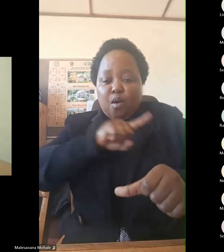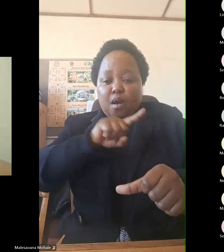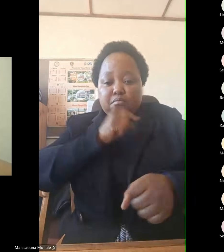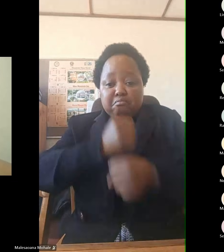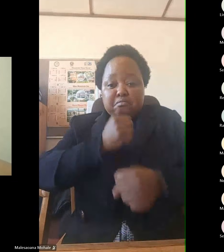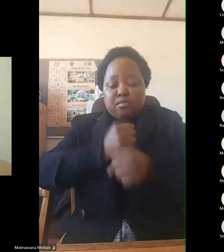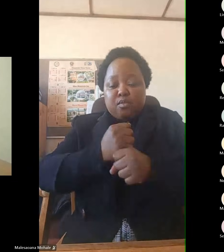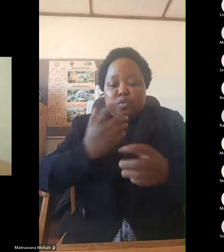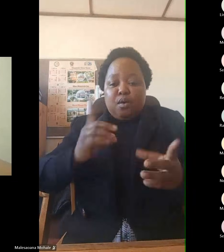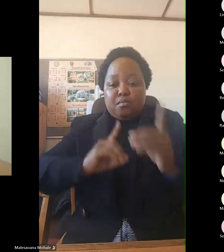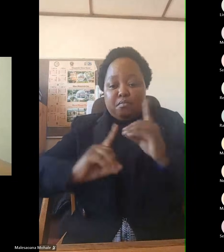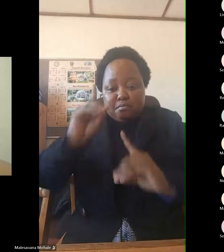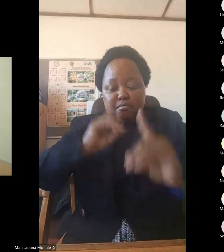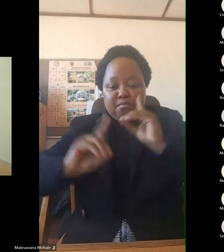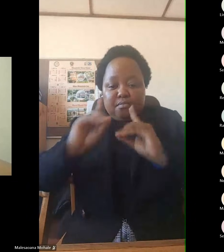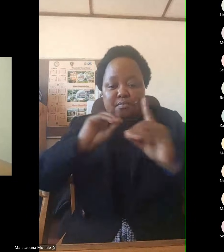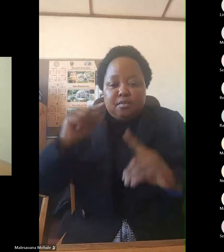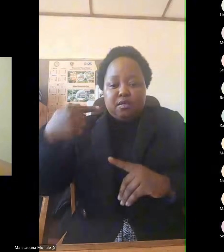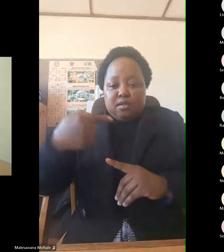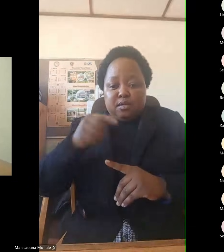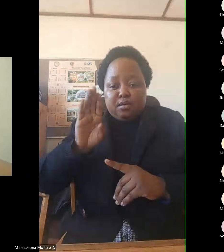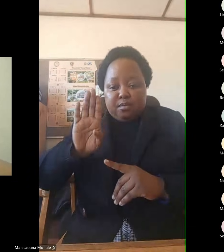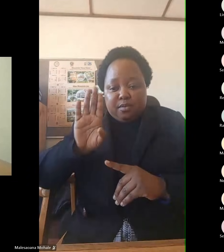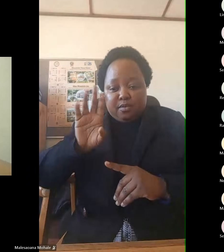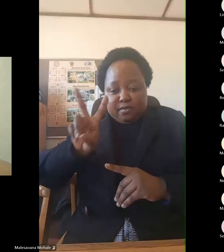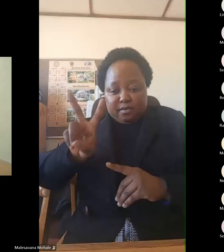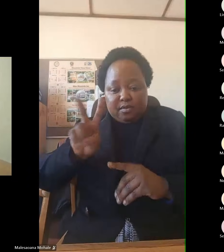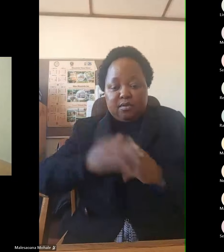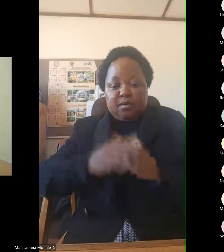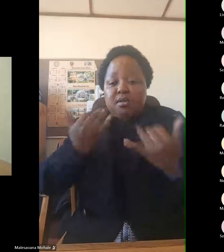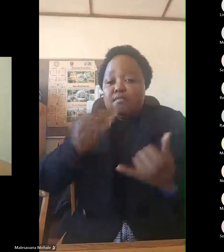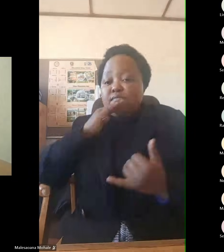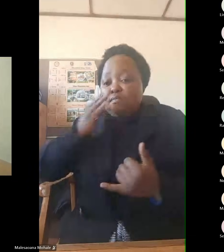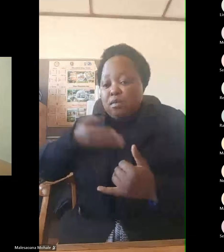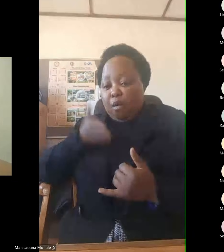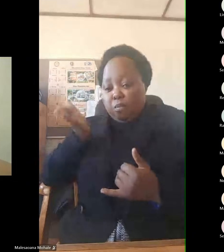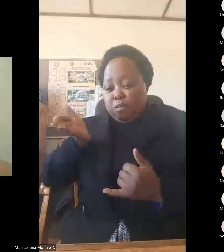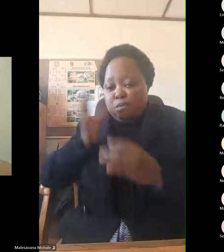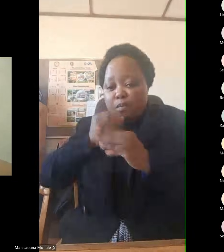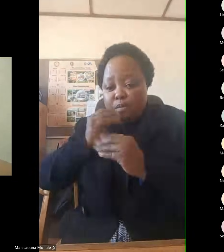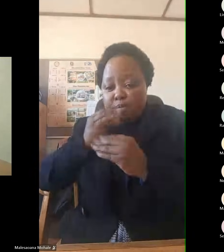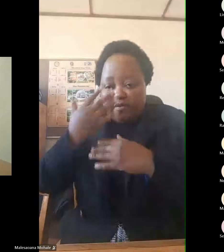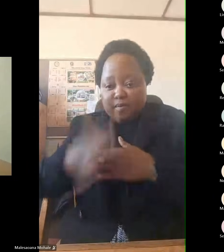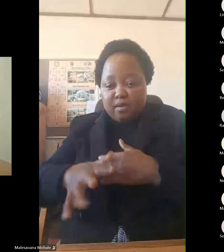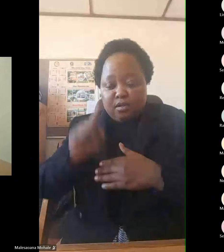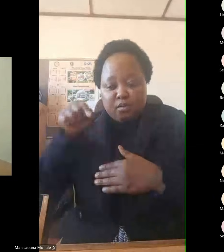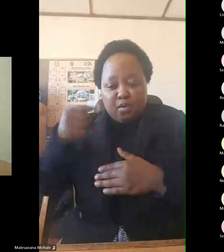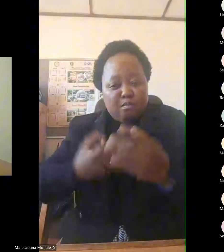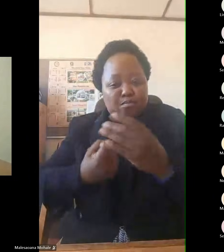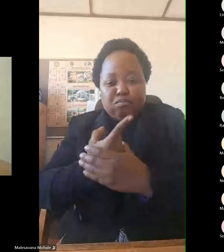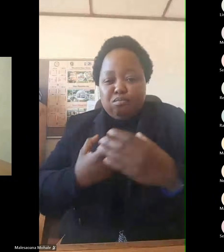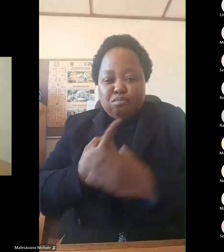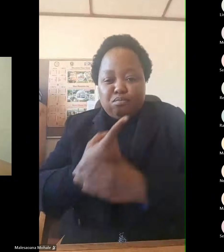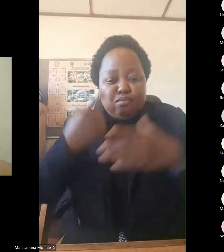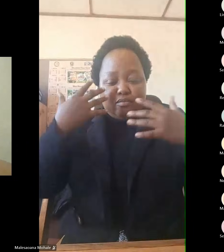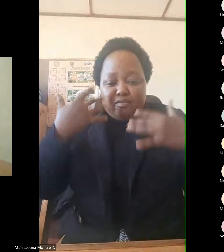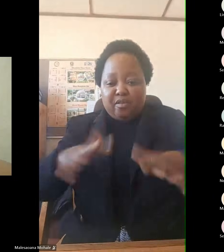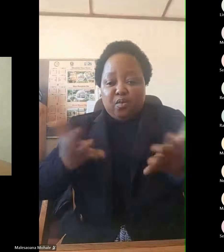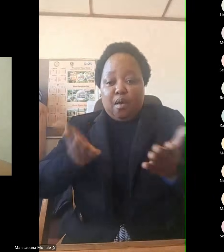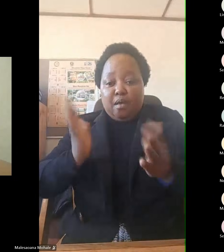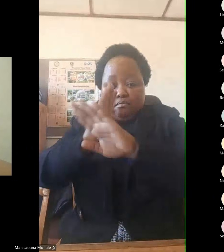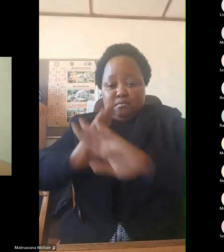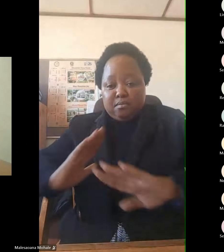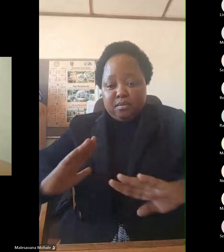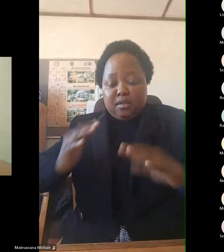As Dr. Ramakole did say, there is a lot happening in the space, and we